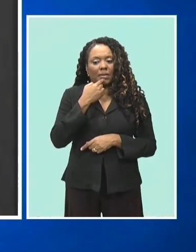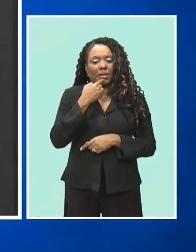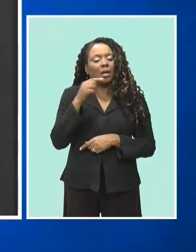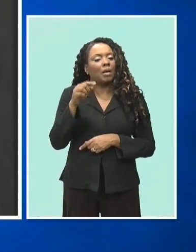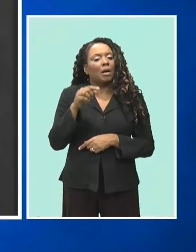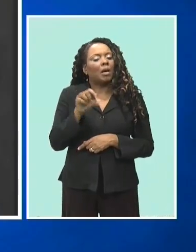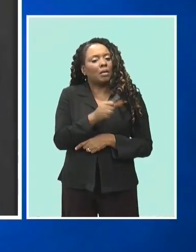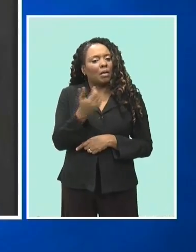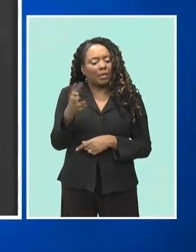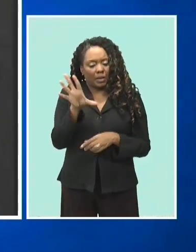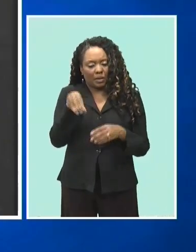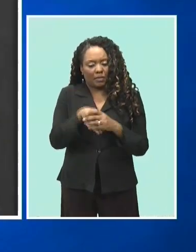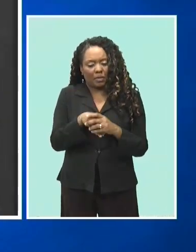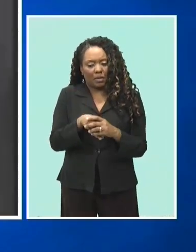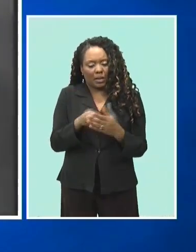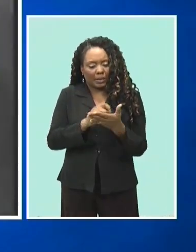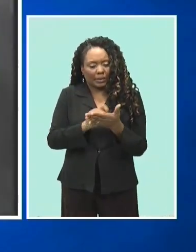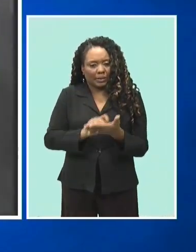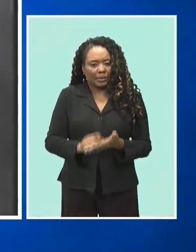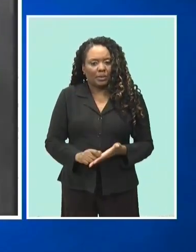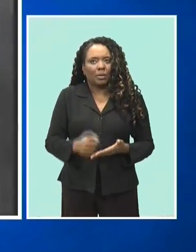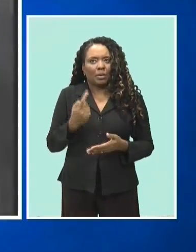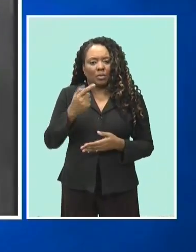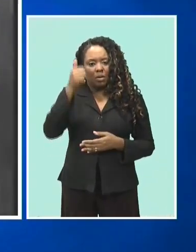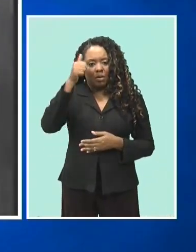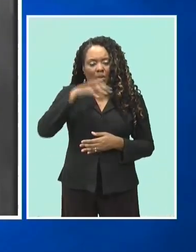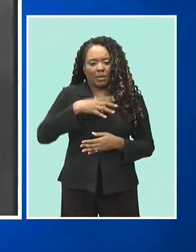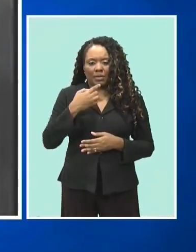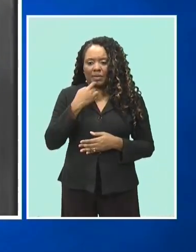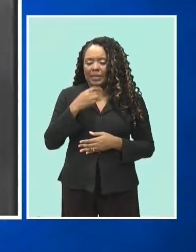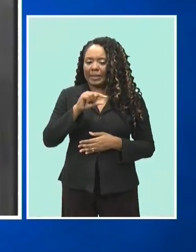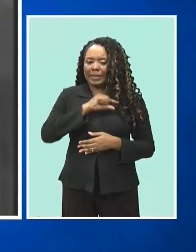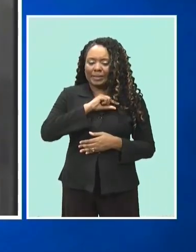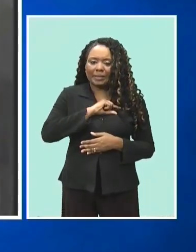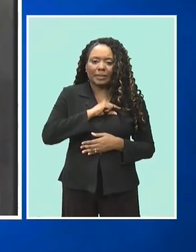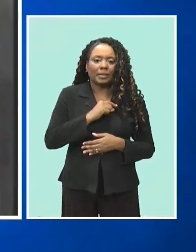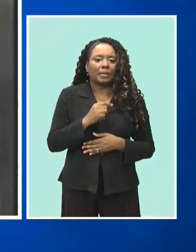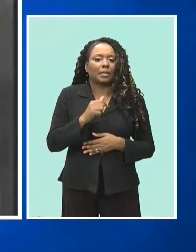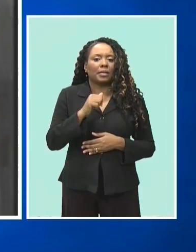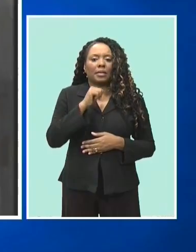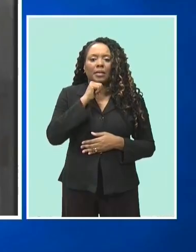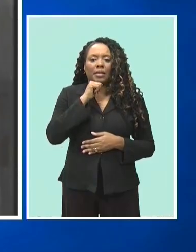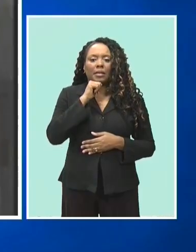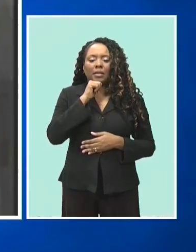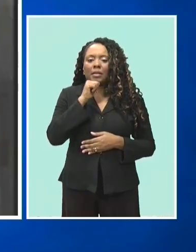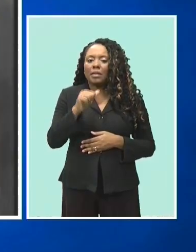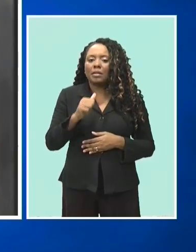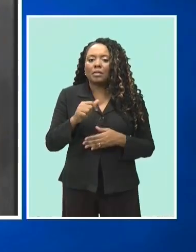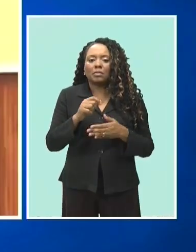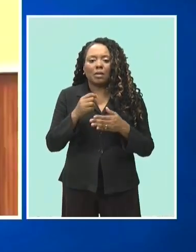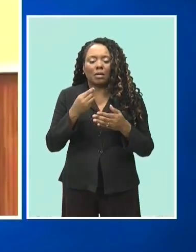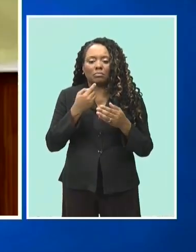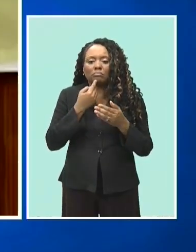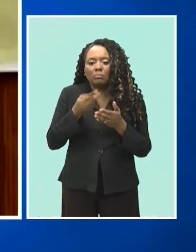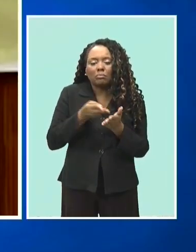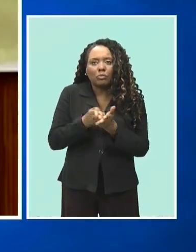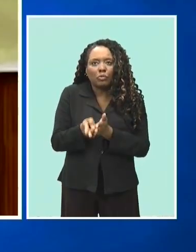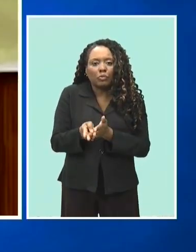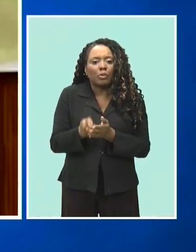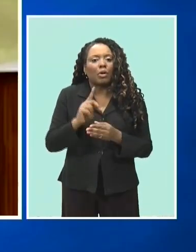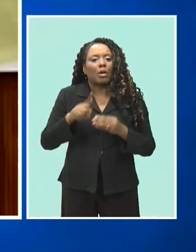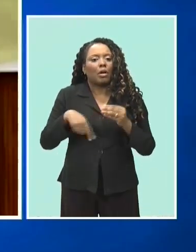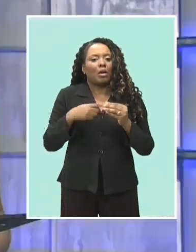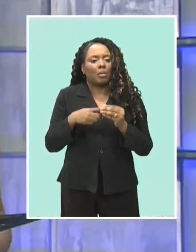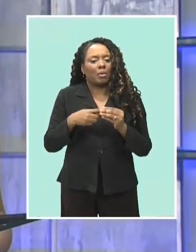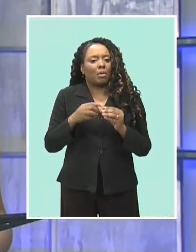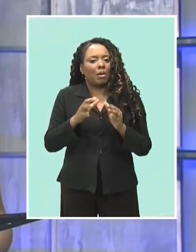report, which Mr. Ngai pleaded guilty to, was misrepresenting the accurate policy liability policyholders were to